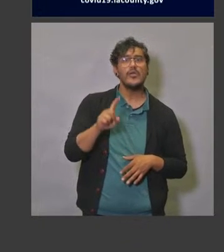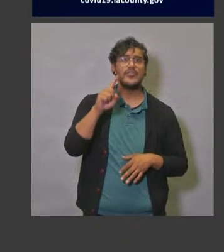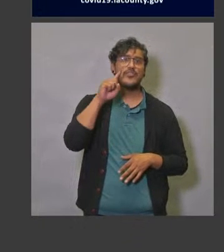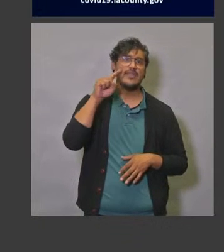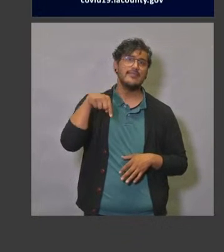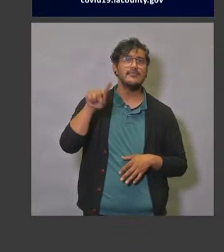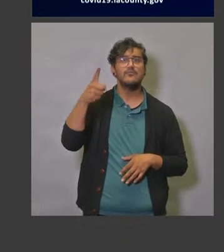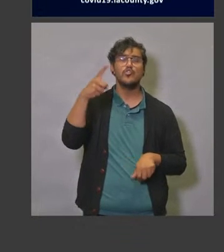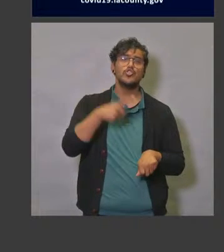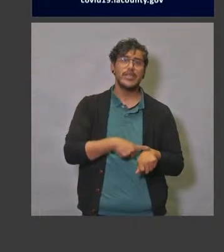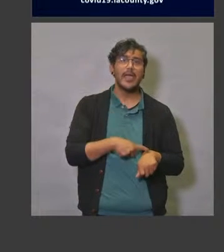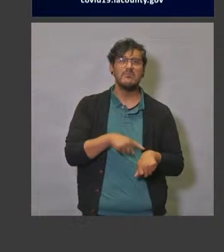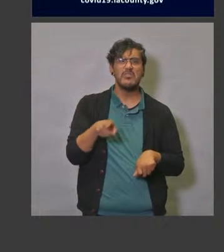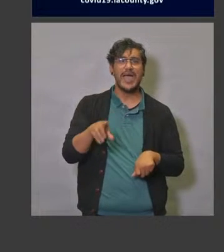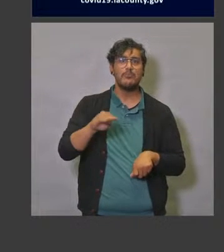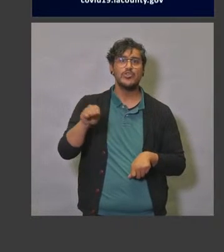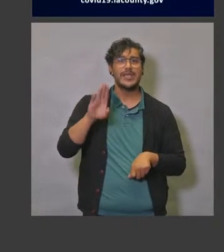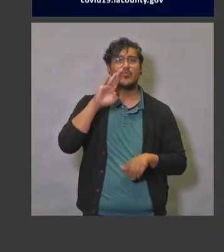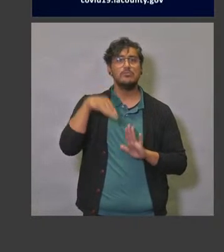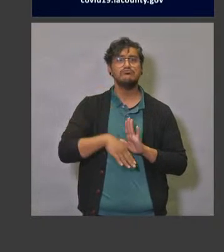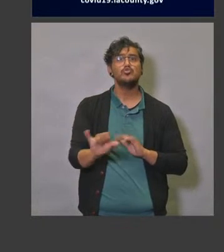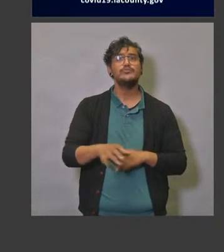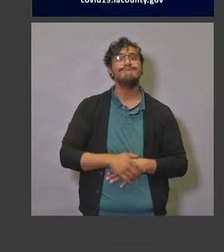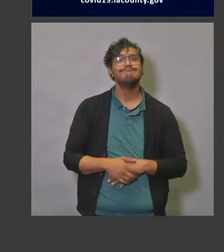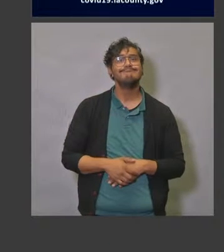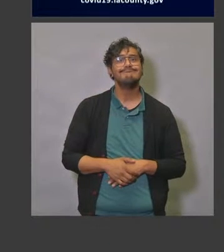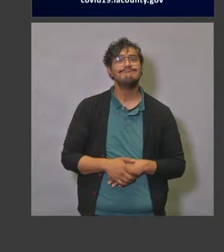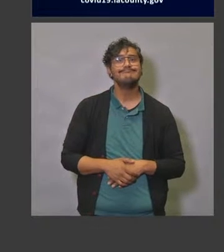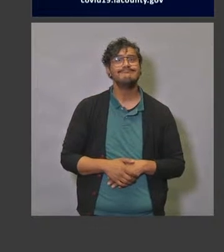first time that this percentage will also start dropping?